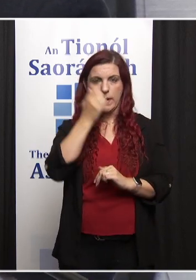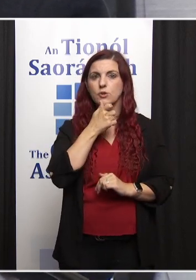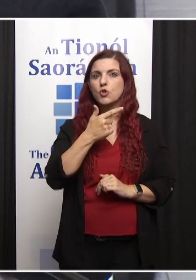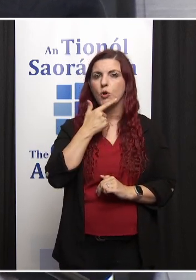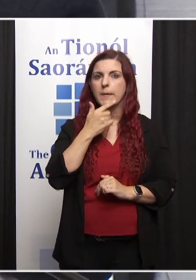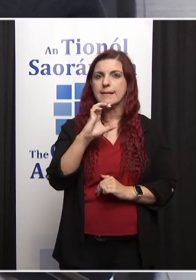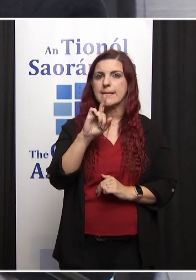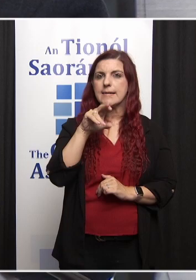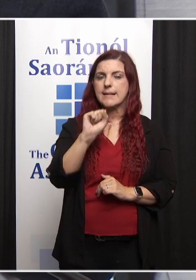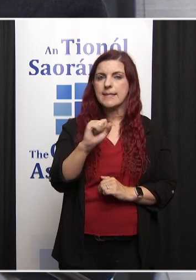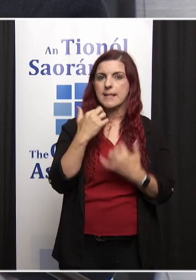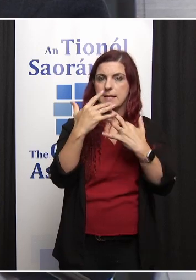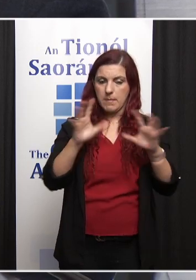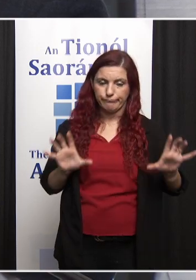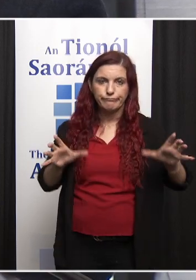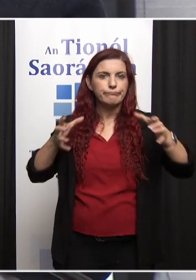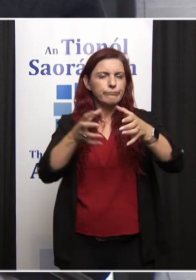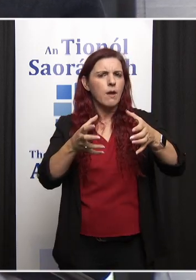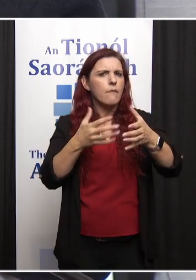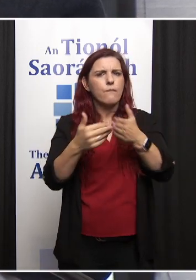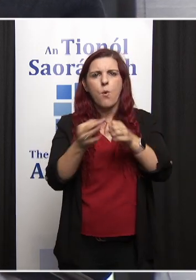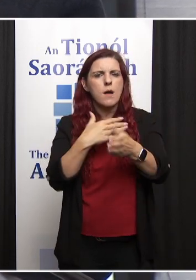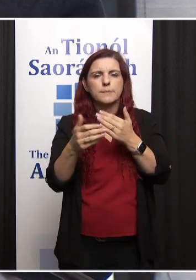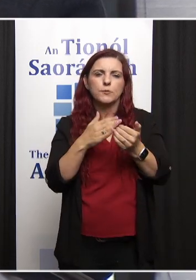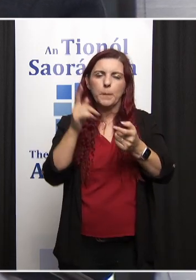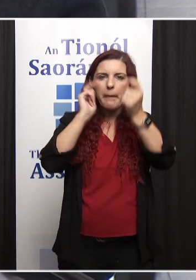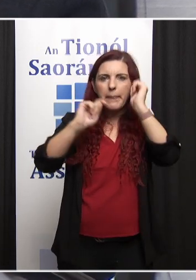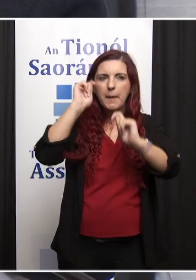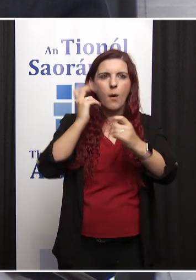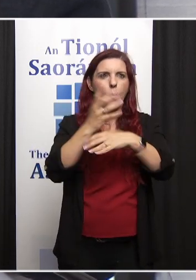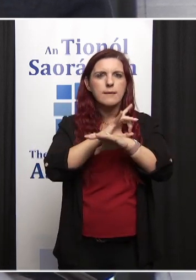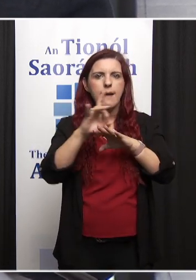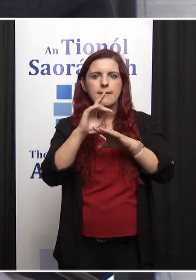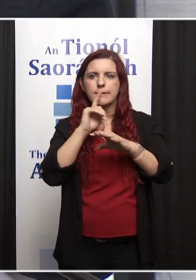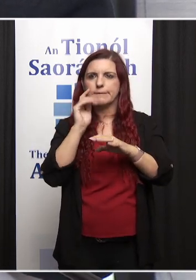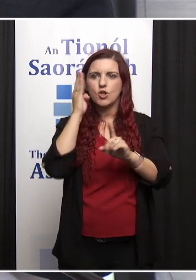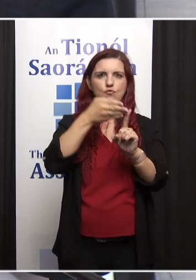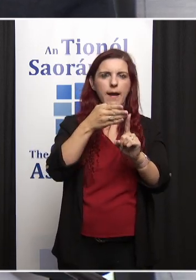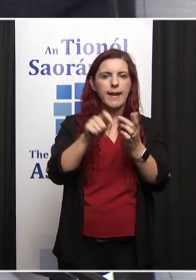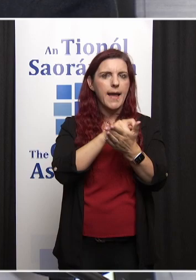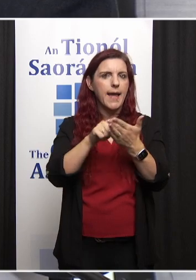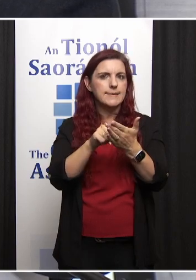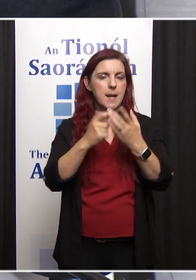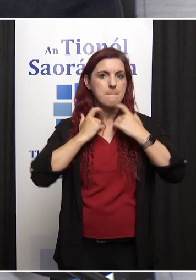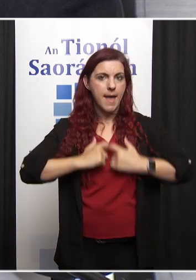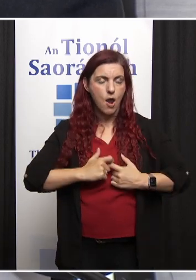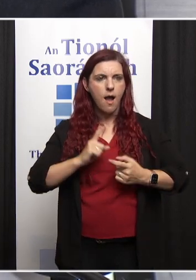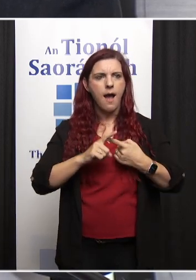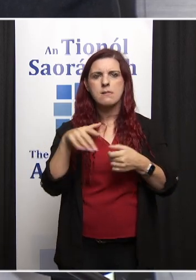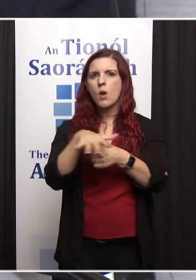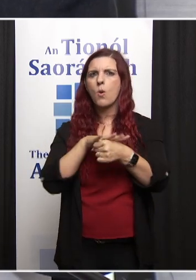Assembly, is convened to consider the type of directly elected mayor and the local government structures that are